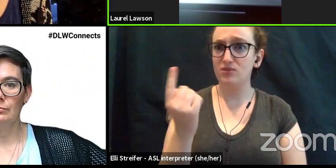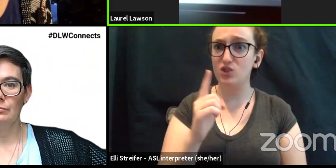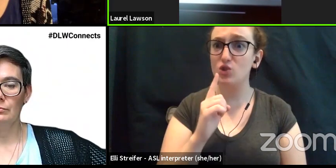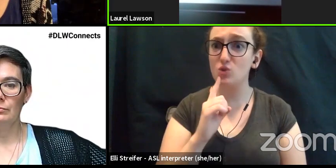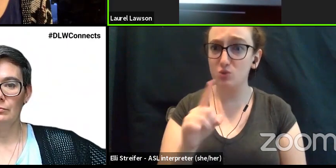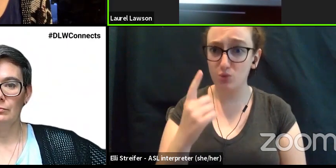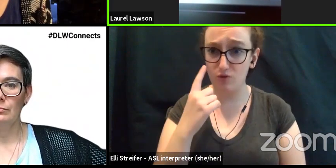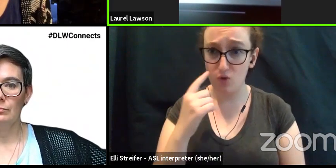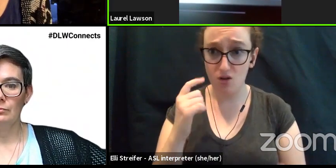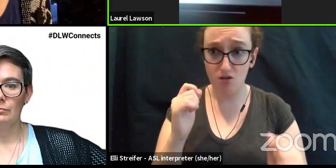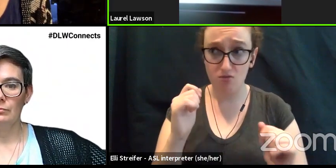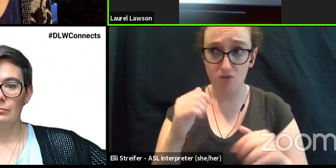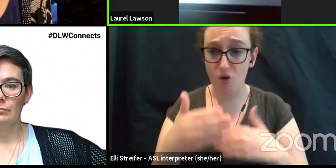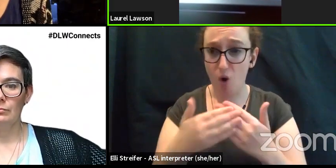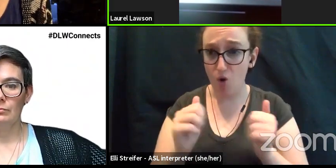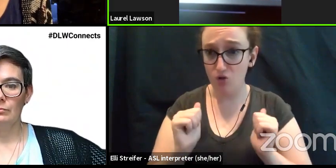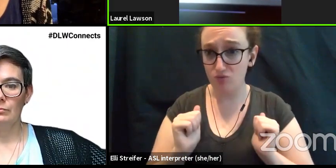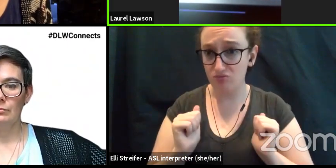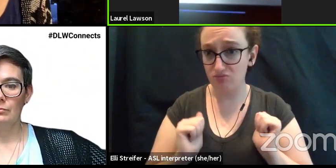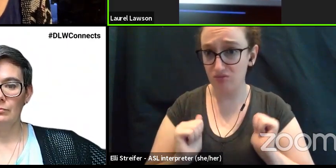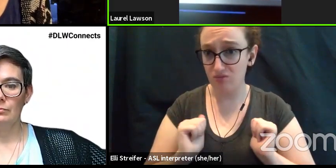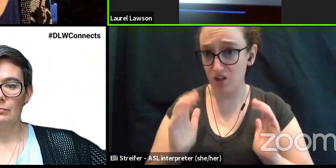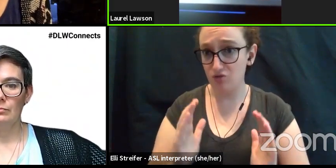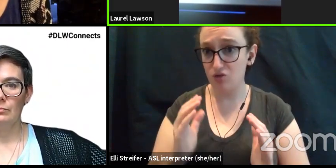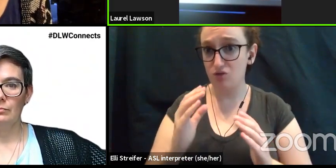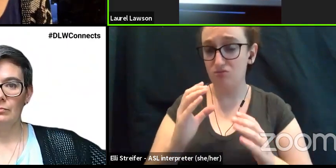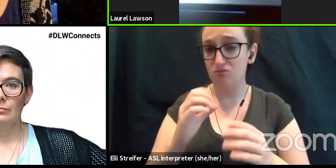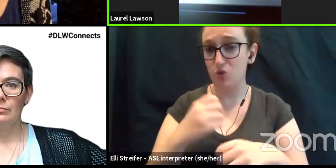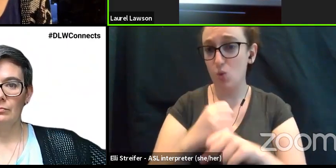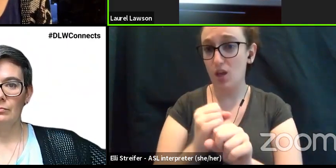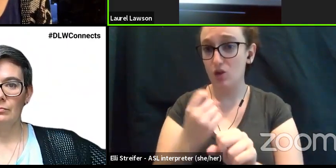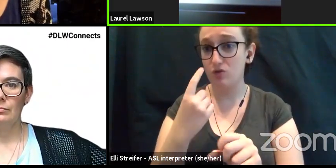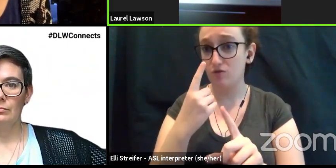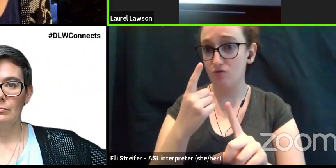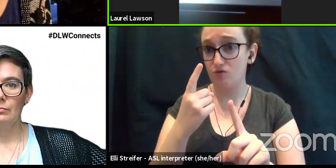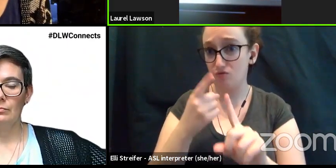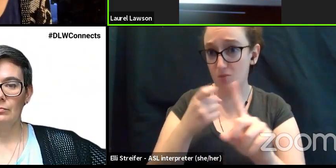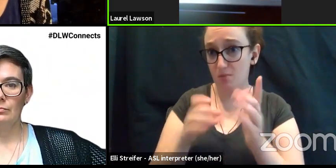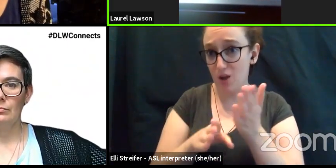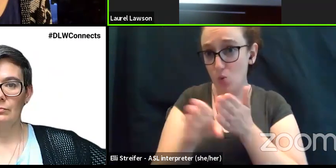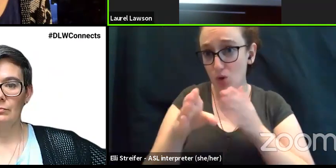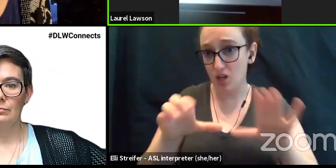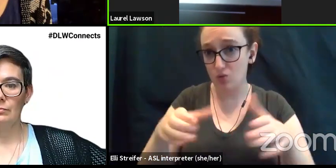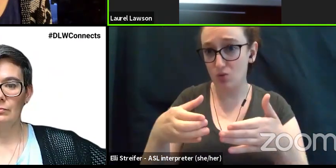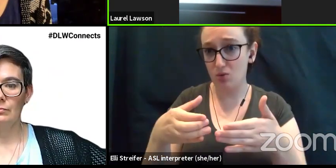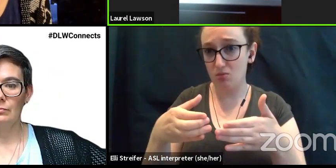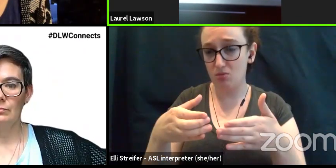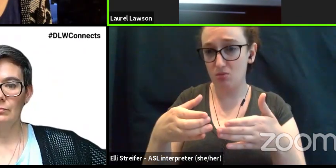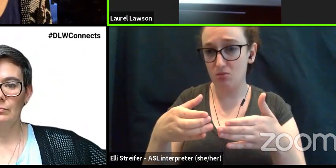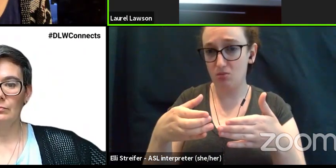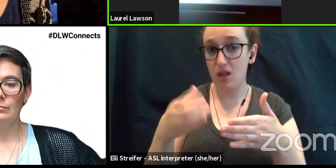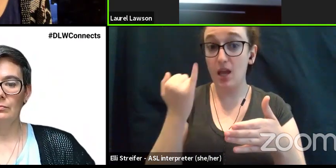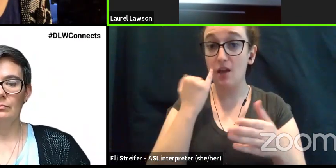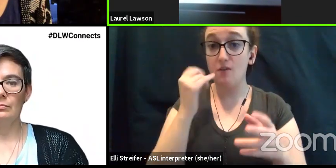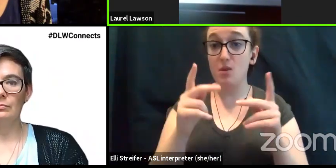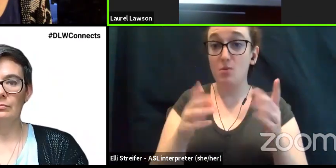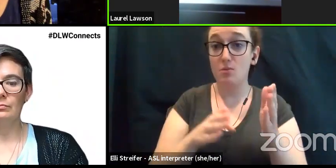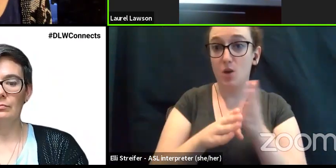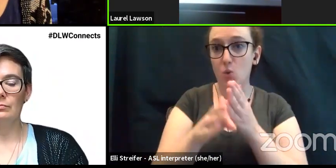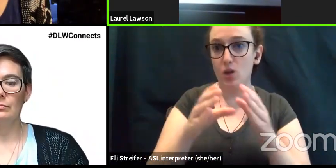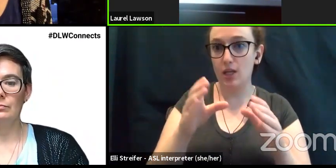any creator from a marginalized identity, more so for multiply